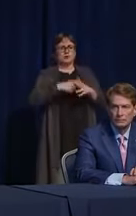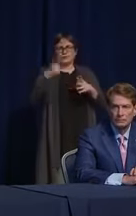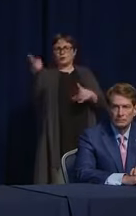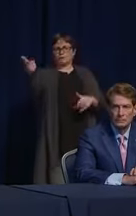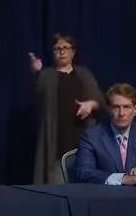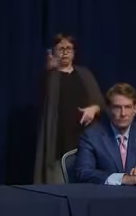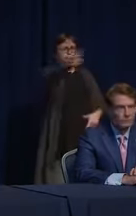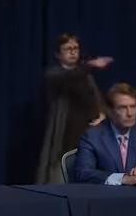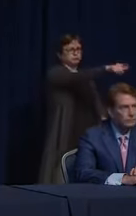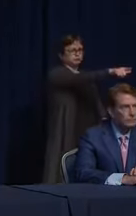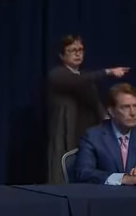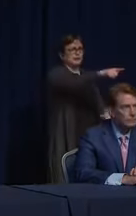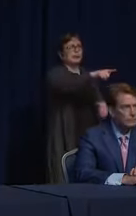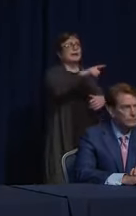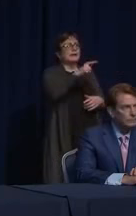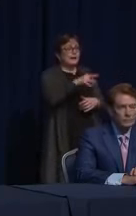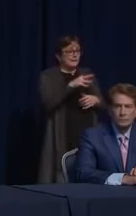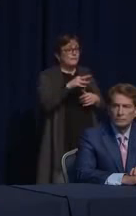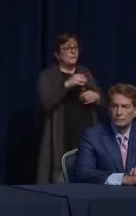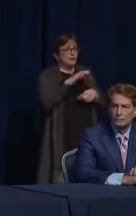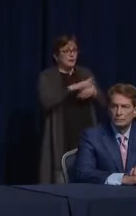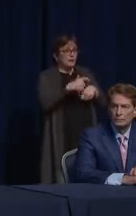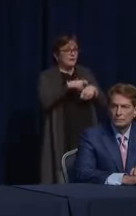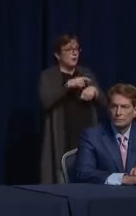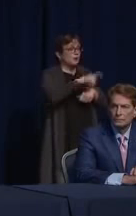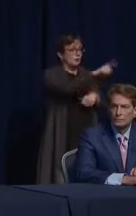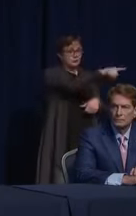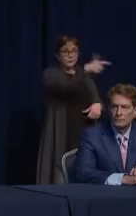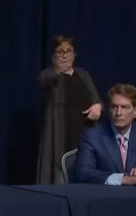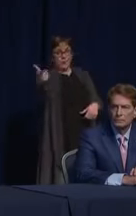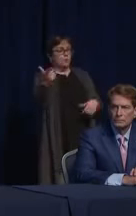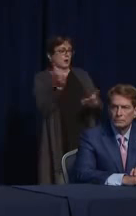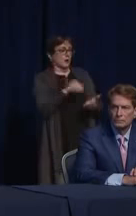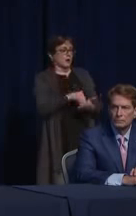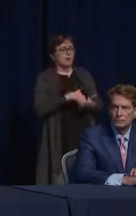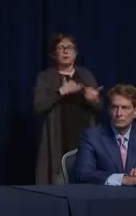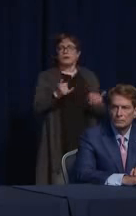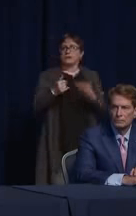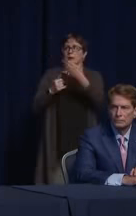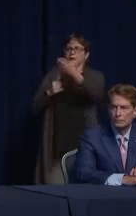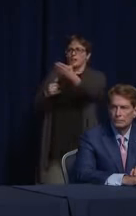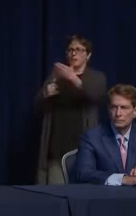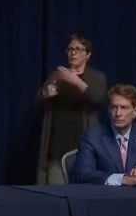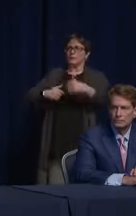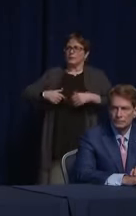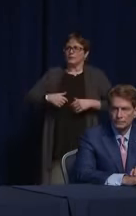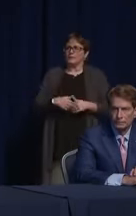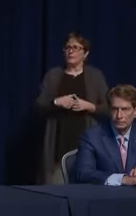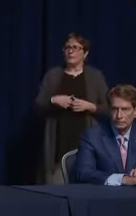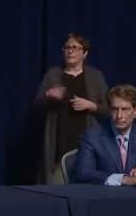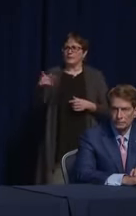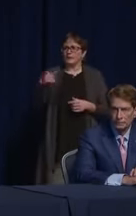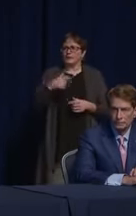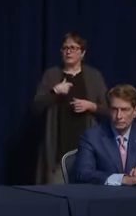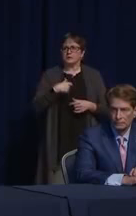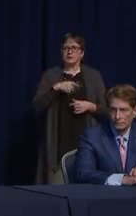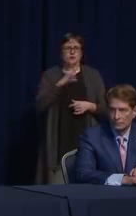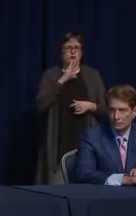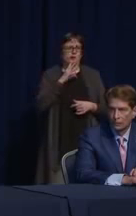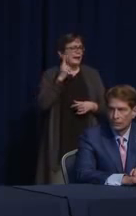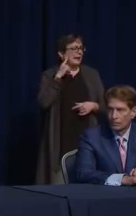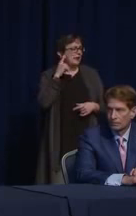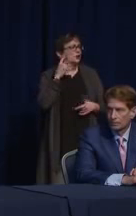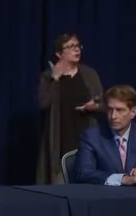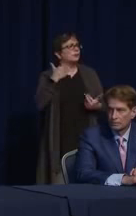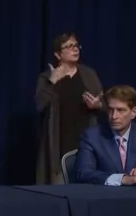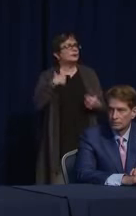back, I promise you we'll do it in reverse order the other way. Please, John. Do we have a mic or not? Dante, come in.